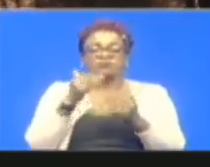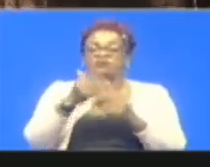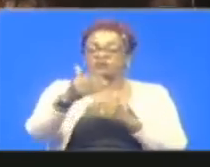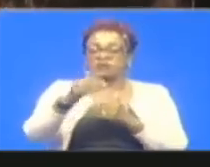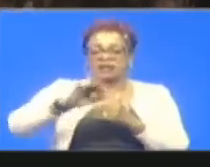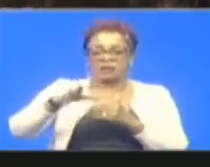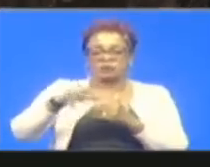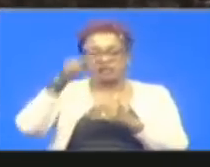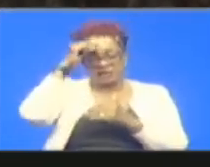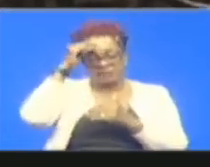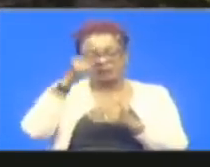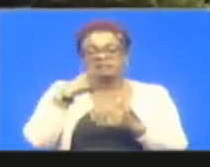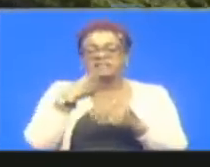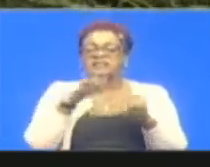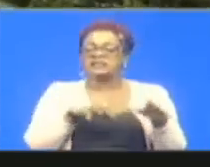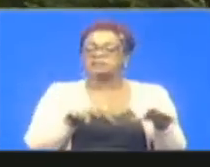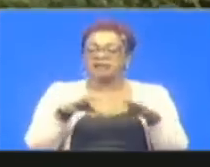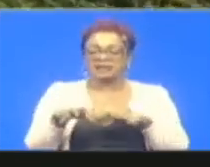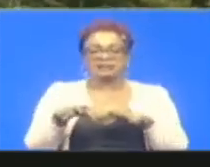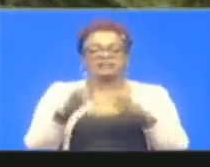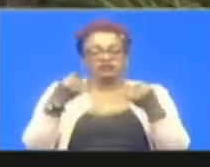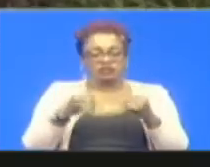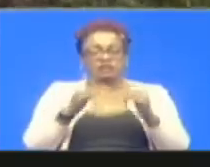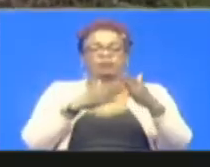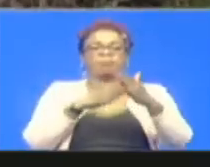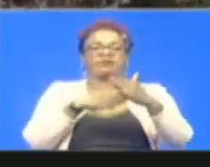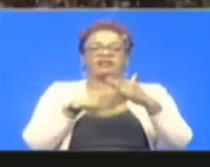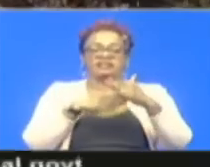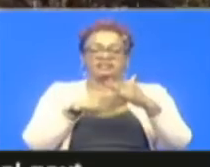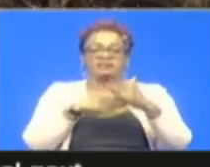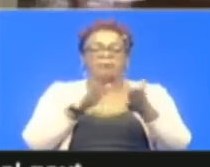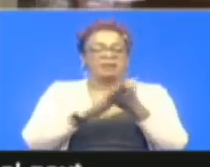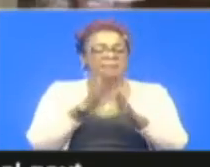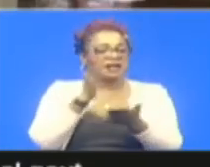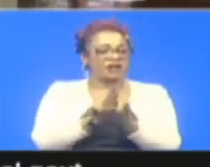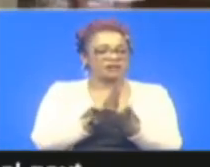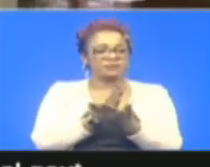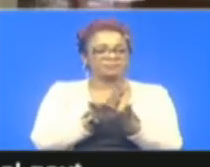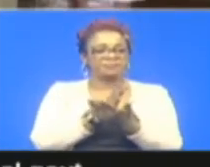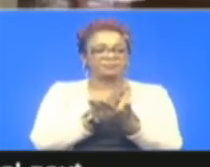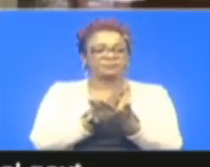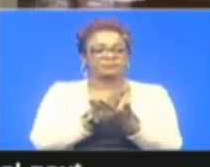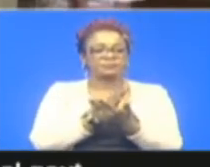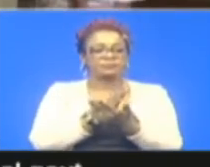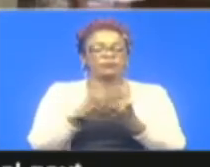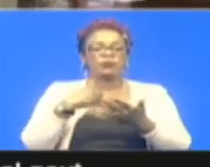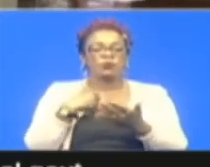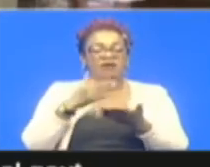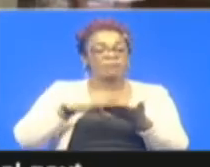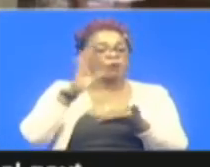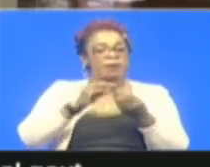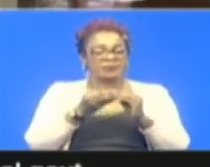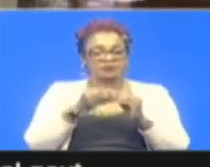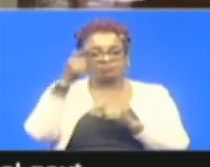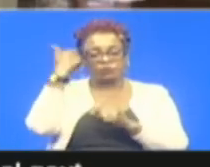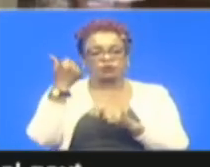government says it is desperate and quickly trying to prevent from becoming a reality. We are getting more numbers because of the opening